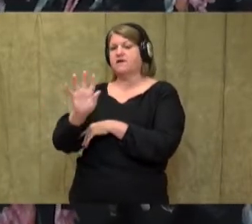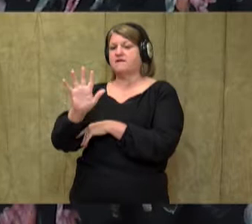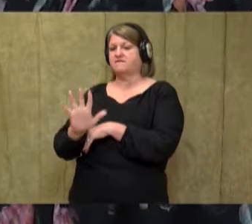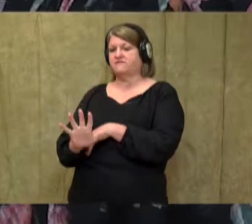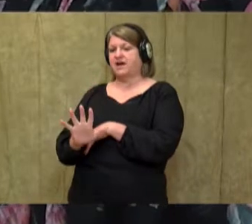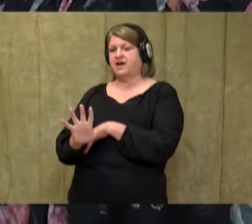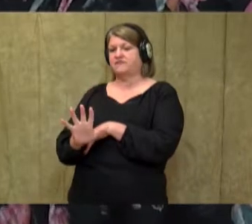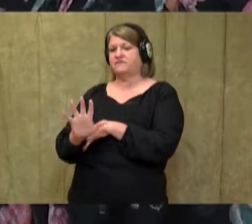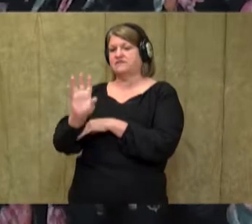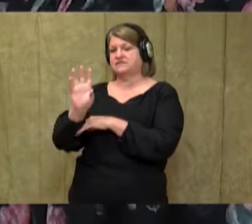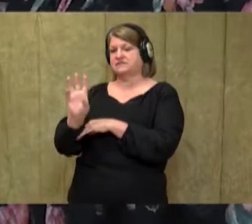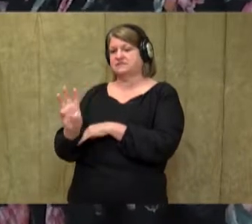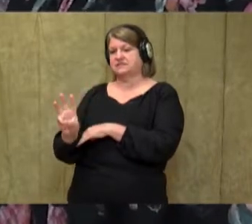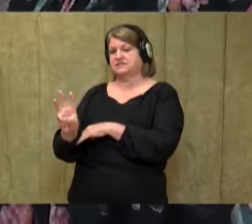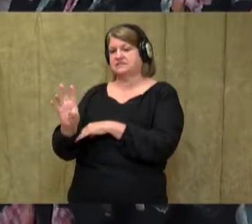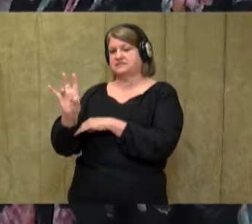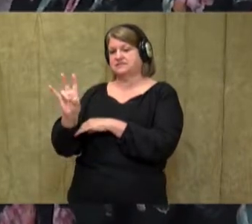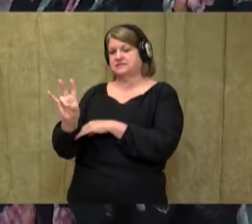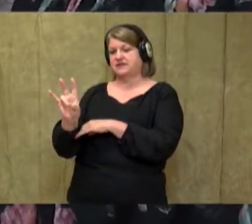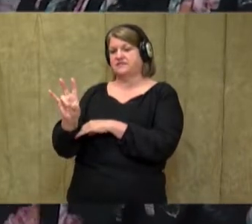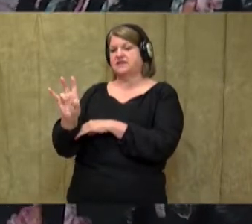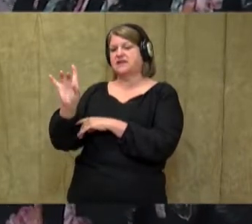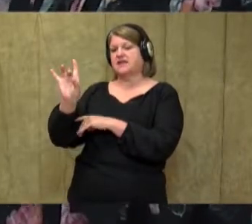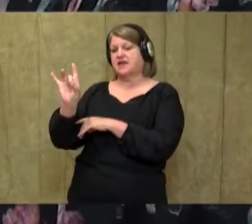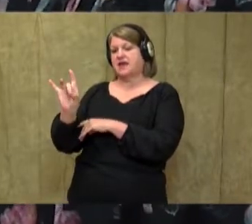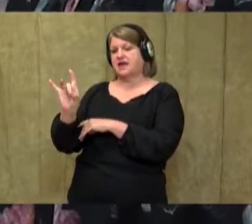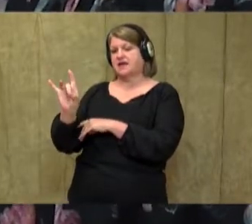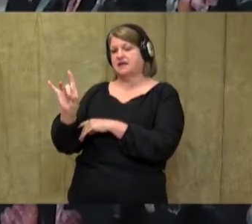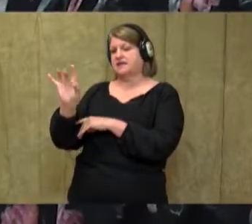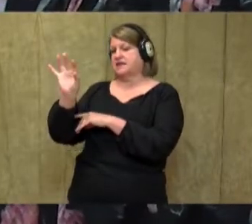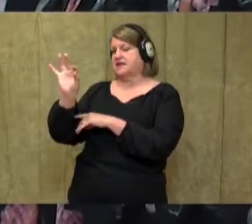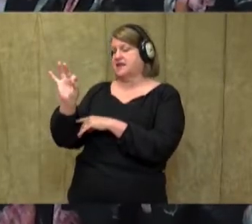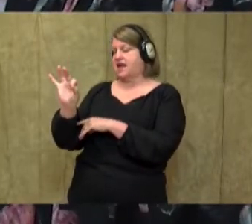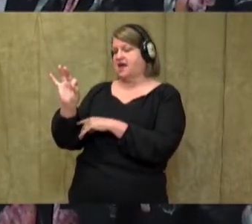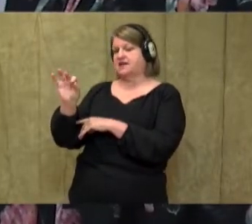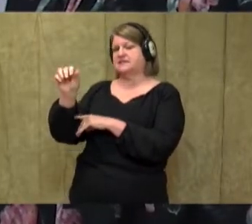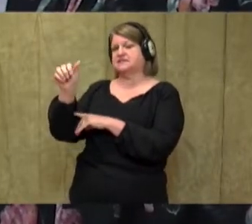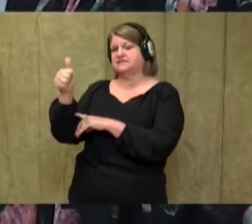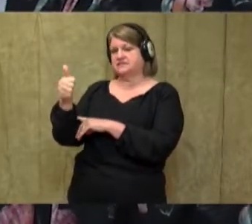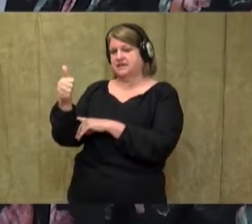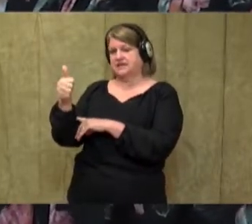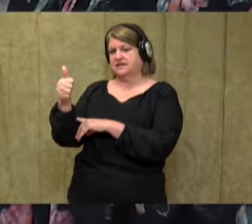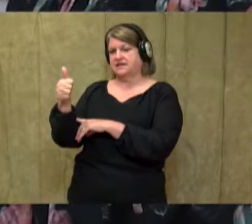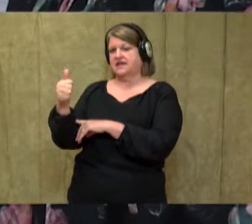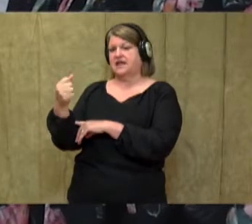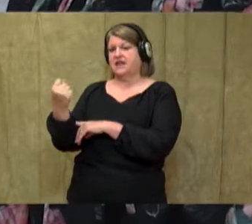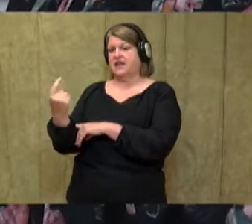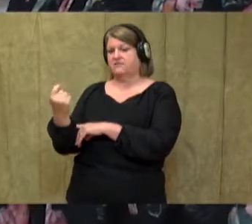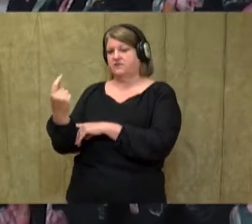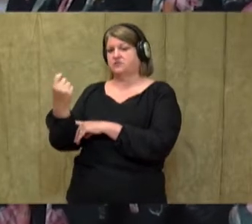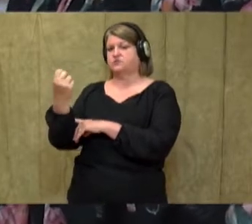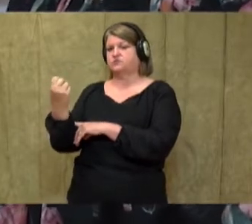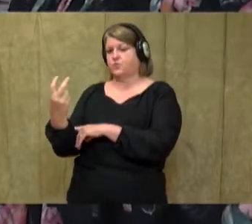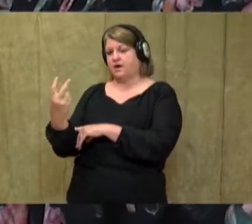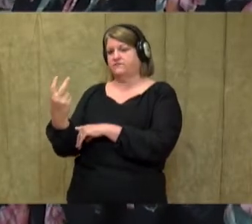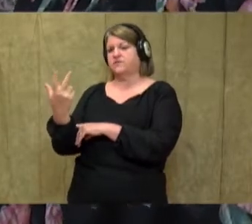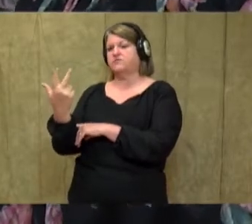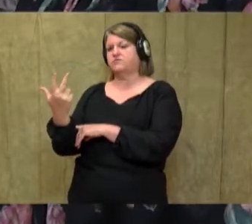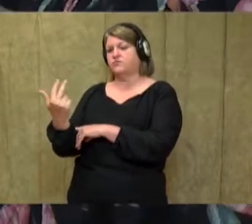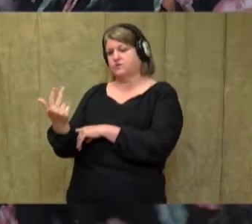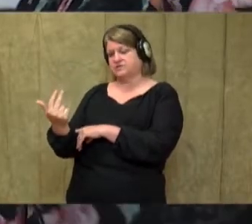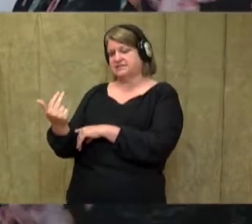4, 5, 6, 7, 8, 9, 10, 11,